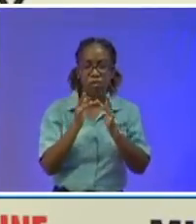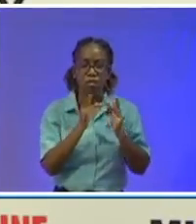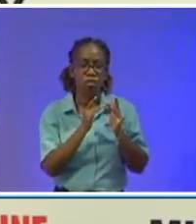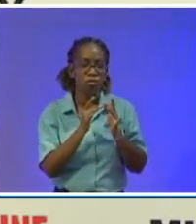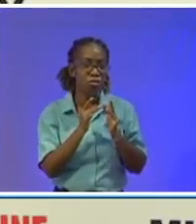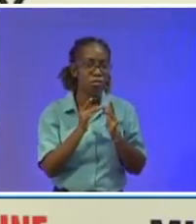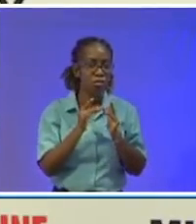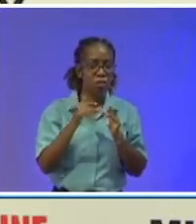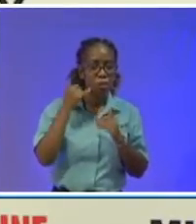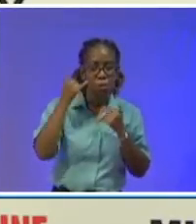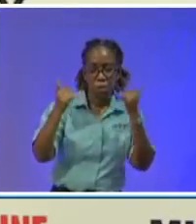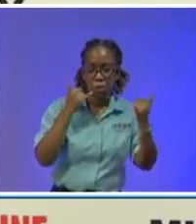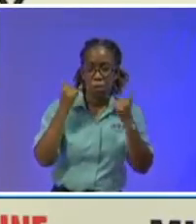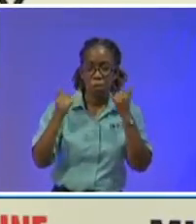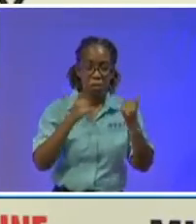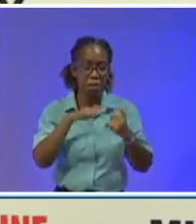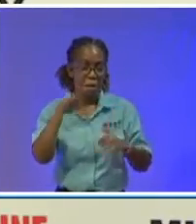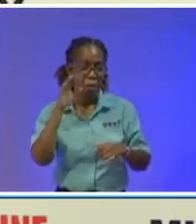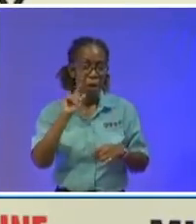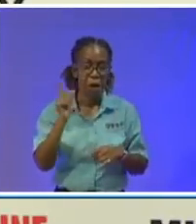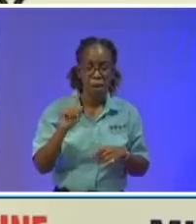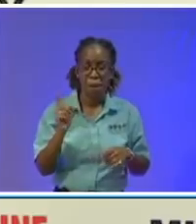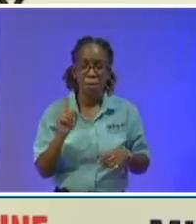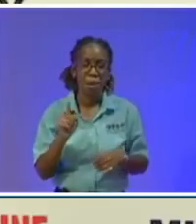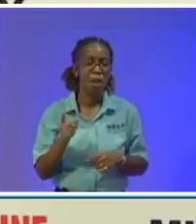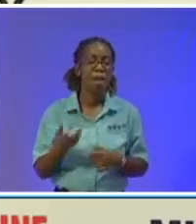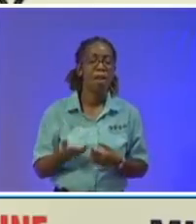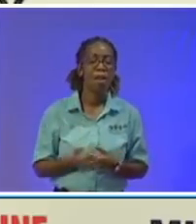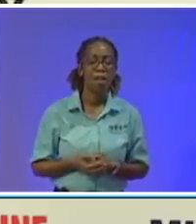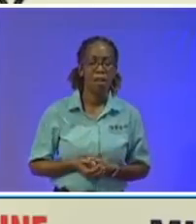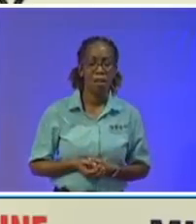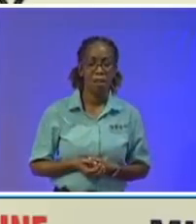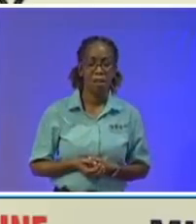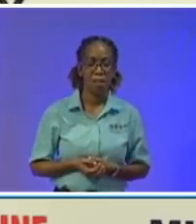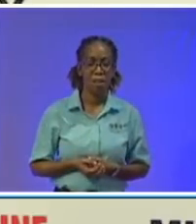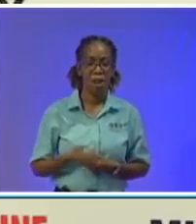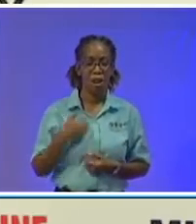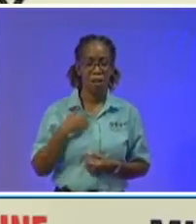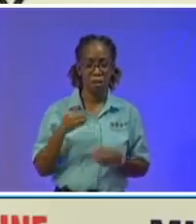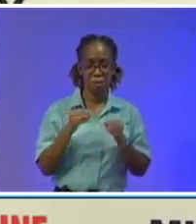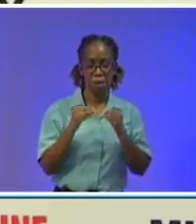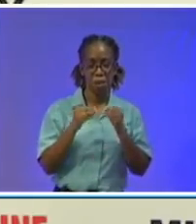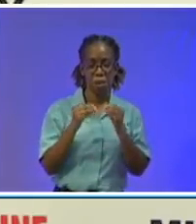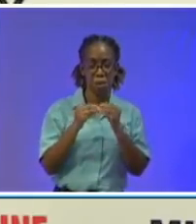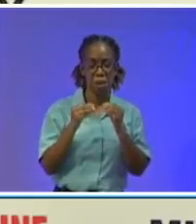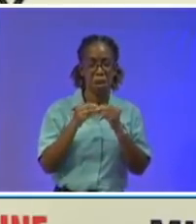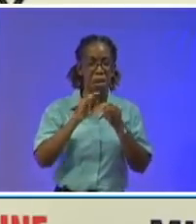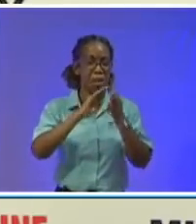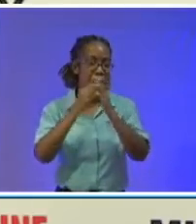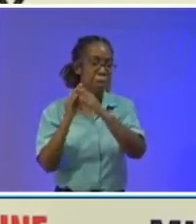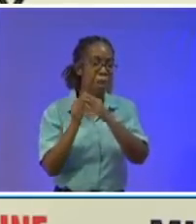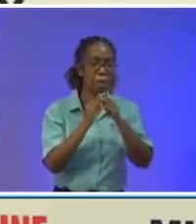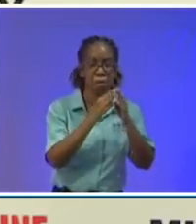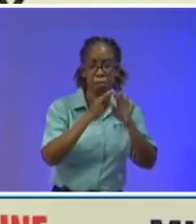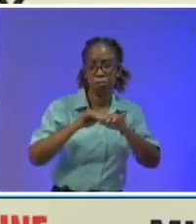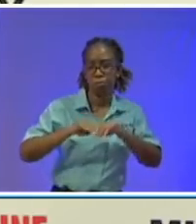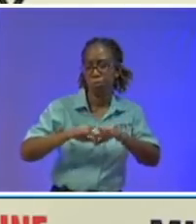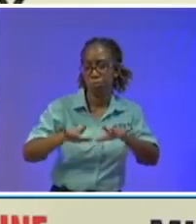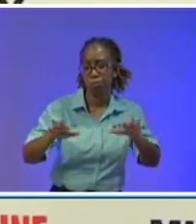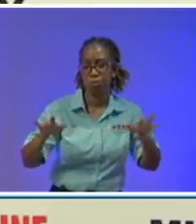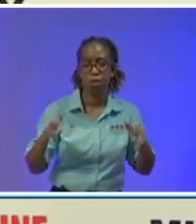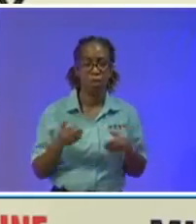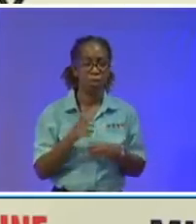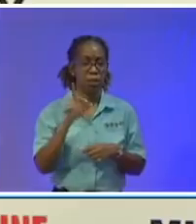Best would have alluded to in their presentations is there's widespread community transmission of Delta across the country. It